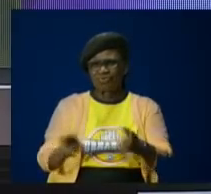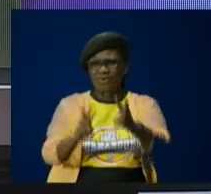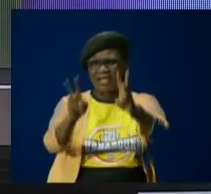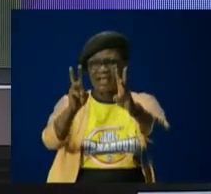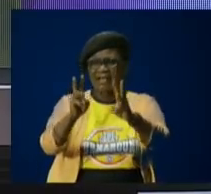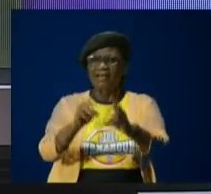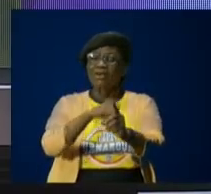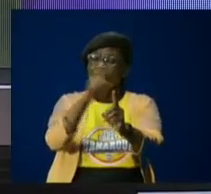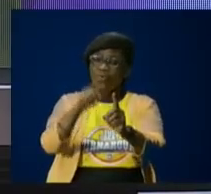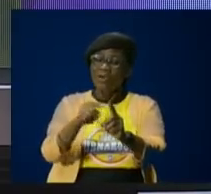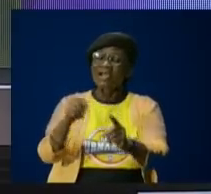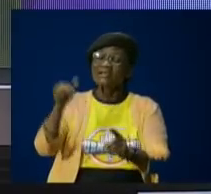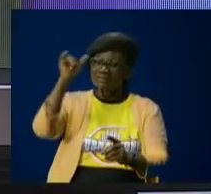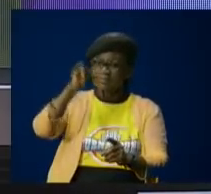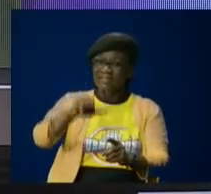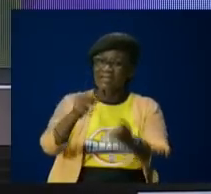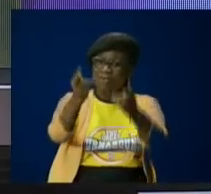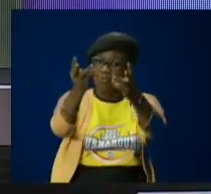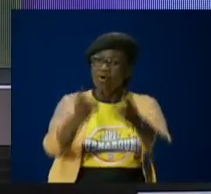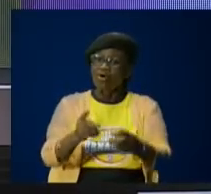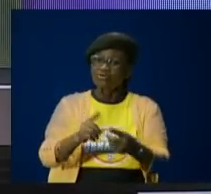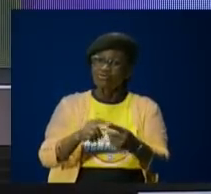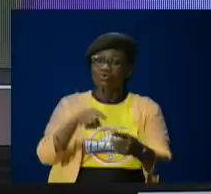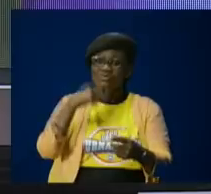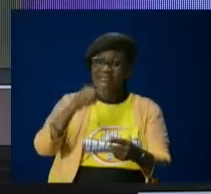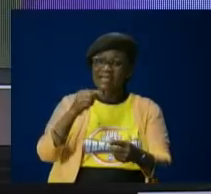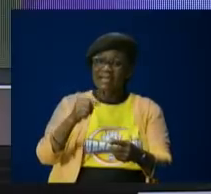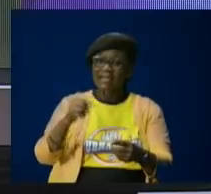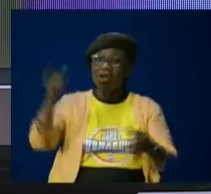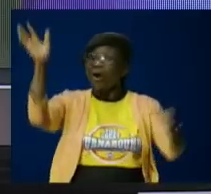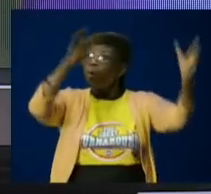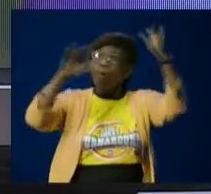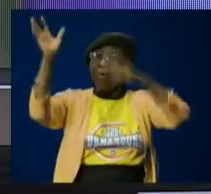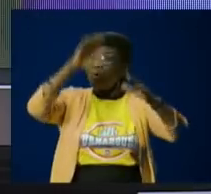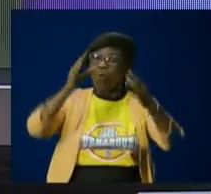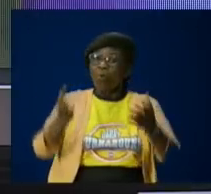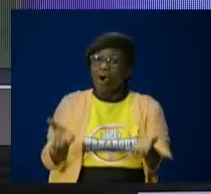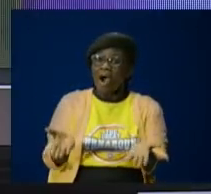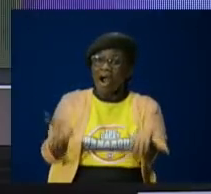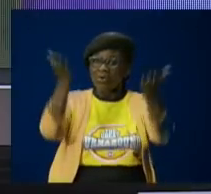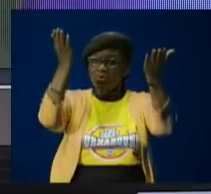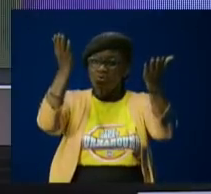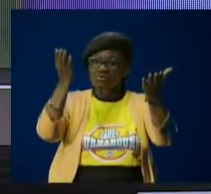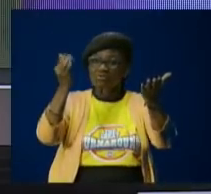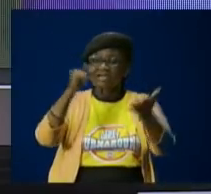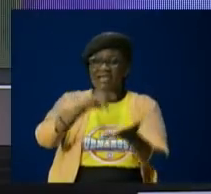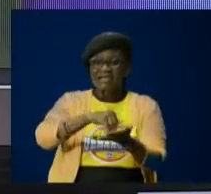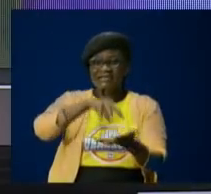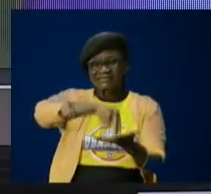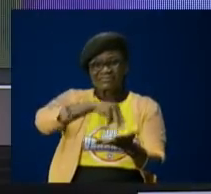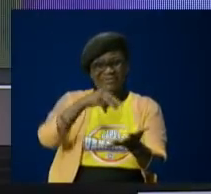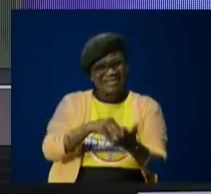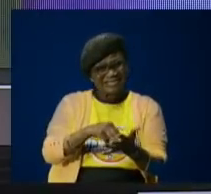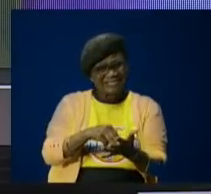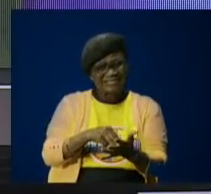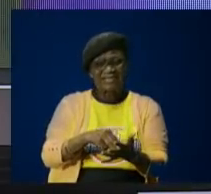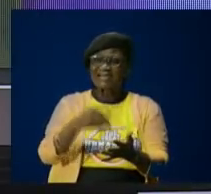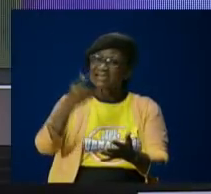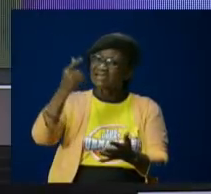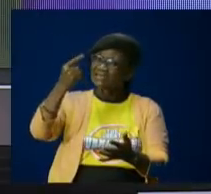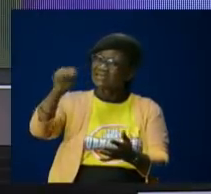When they want to say a storm arose, they mean, it's another way of saying the wind was